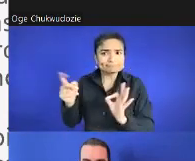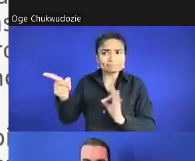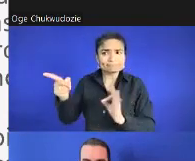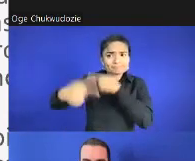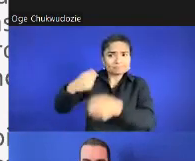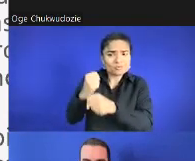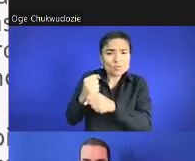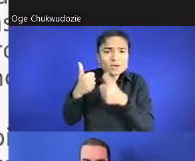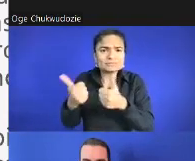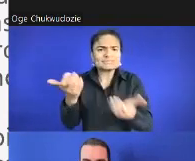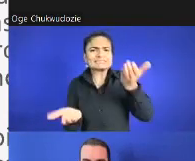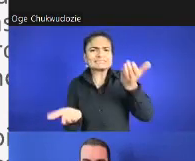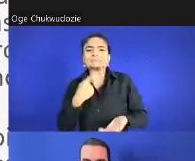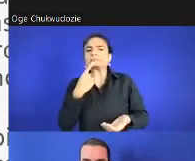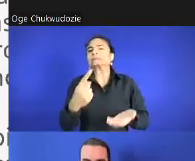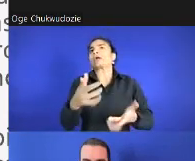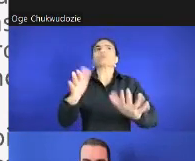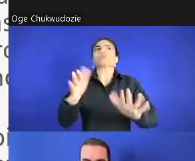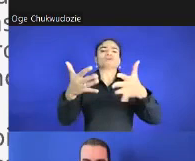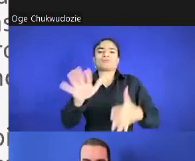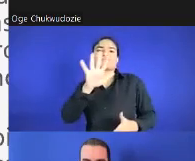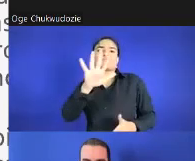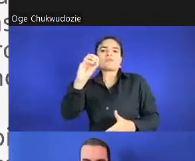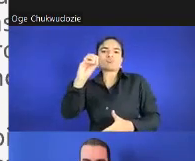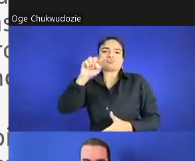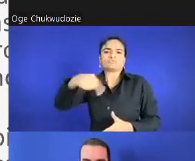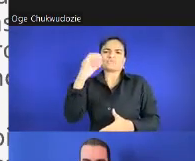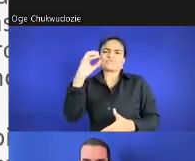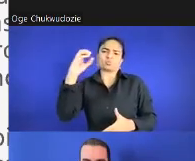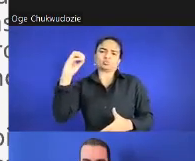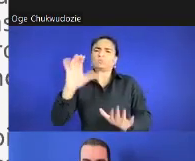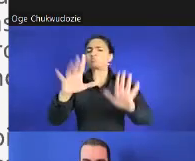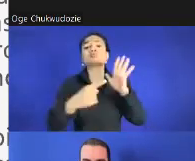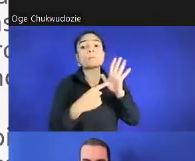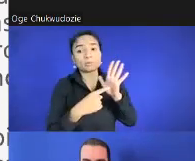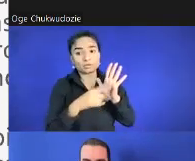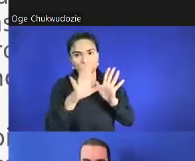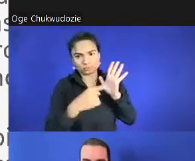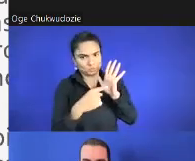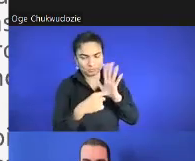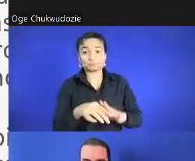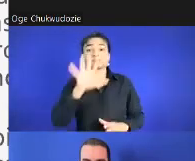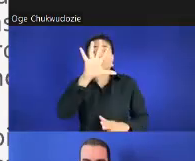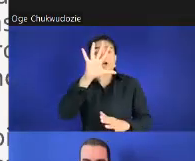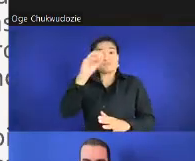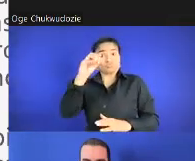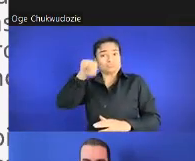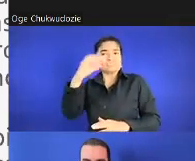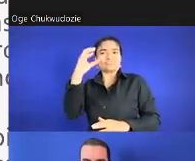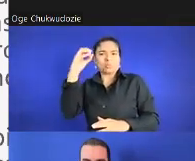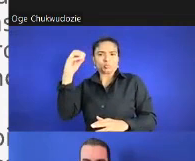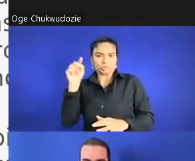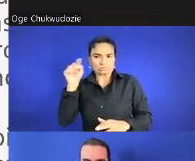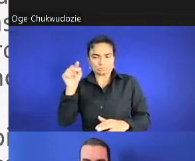boxes. And we go to the community, we do our assessments, and suggestion boxes are not ideal